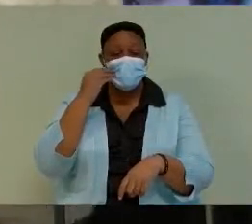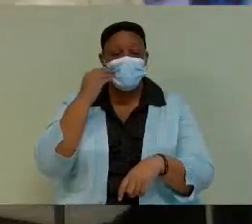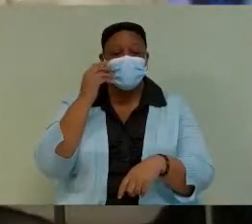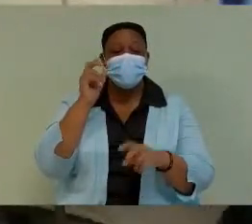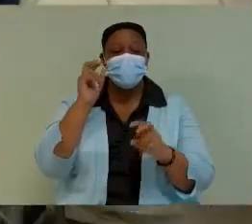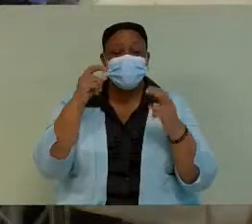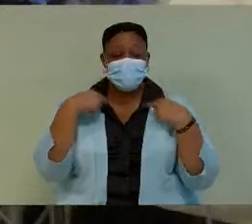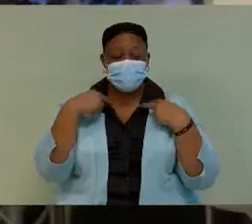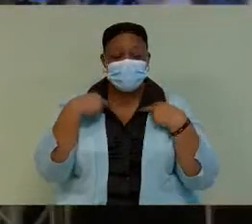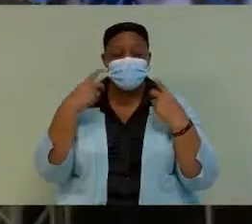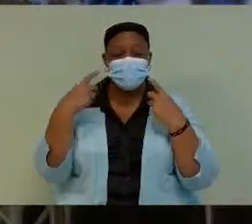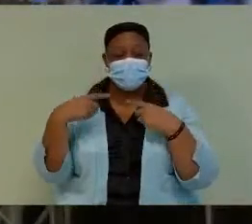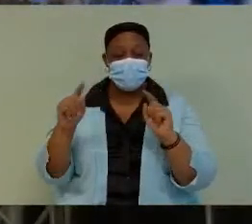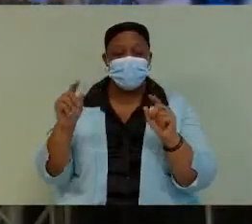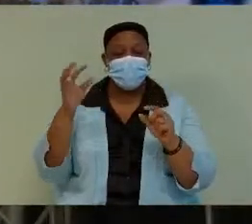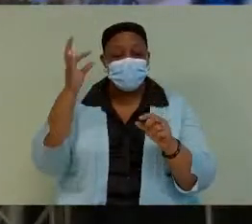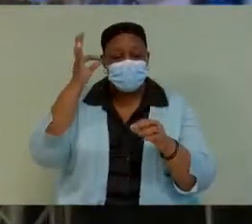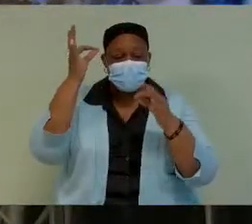Superintendent.